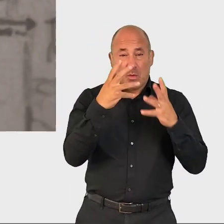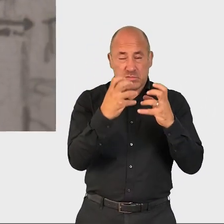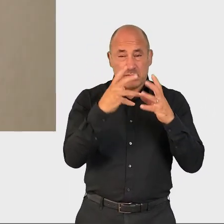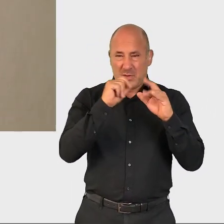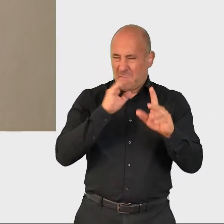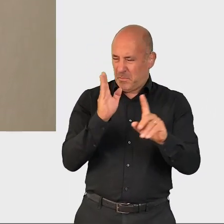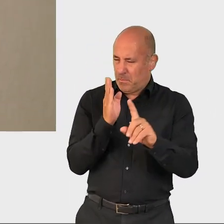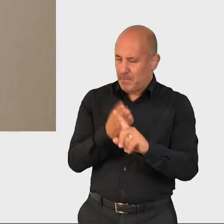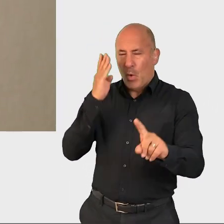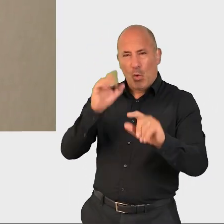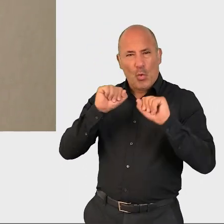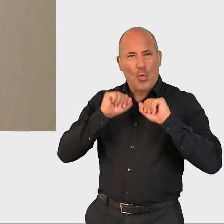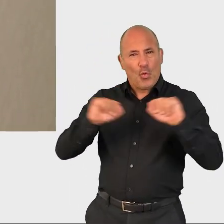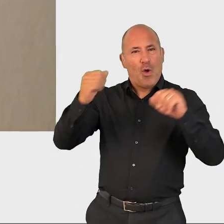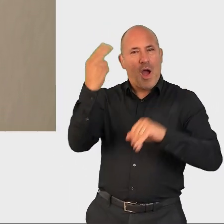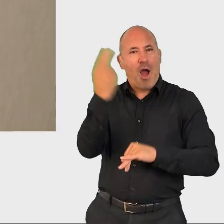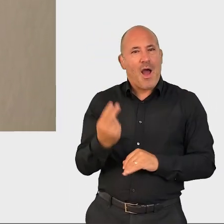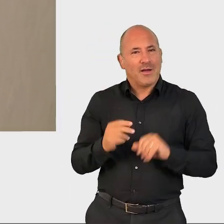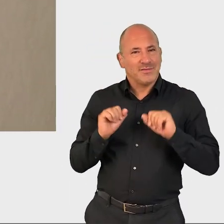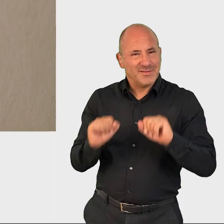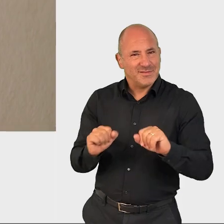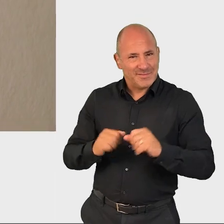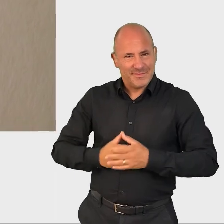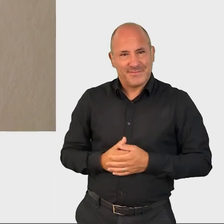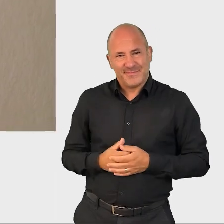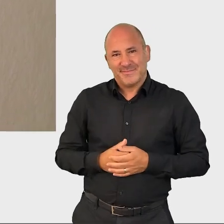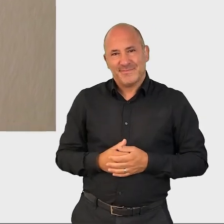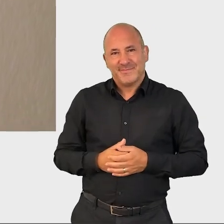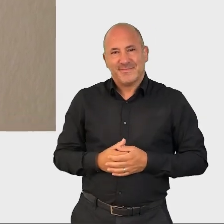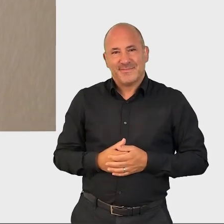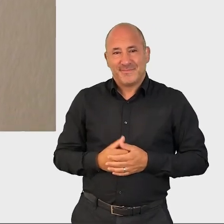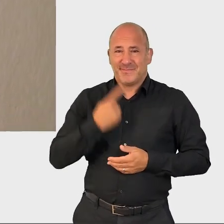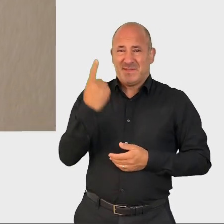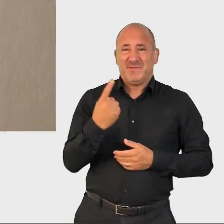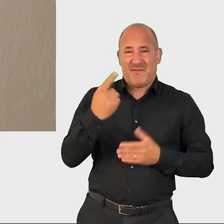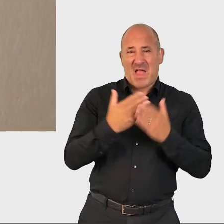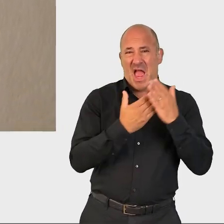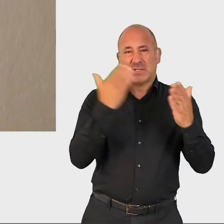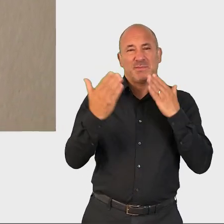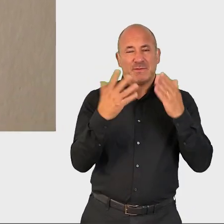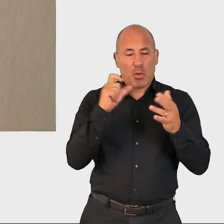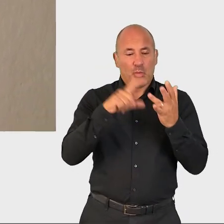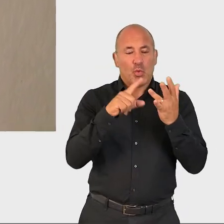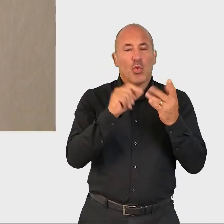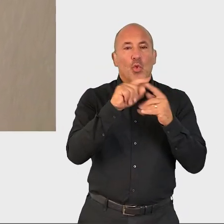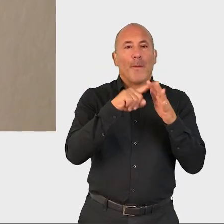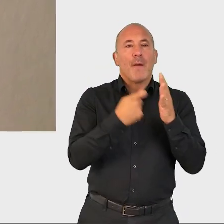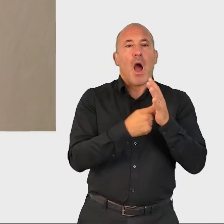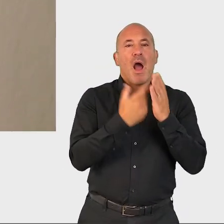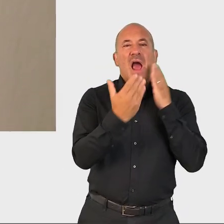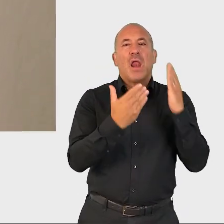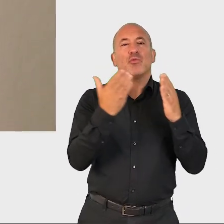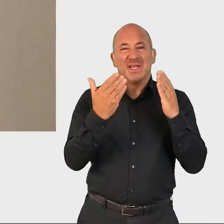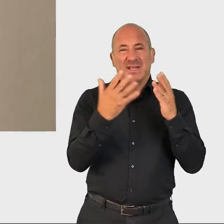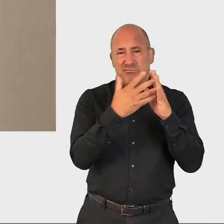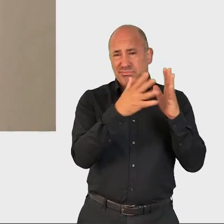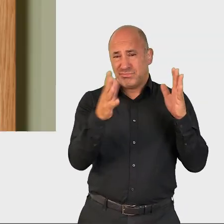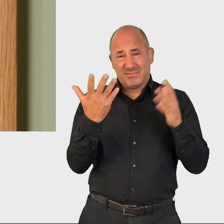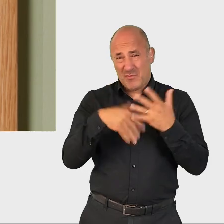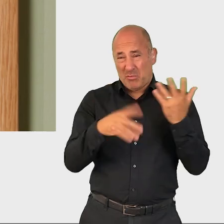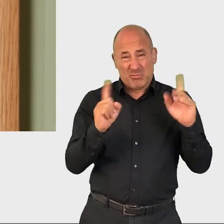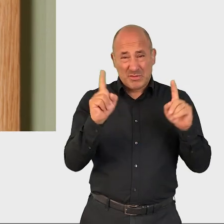and a lightness of touch which make his art so distinctive. Drawings by Corot in the exhibition from the Cooper Gallery